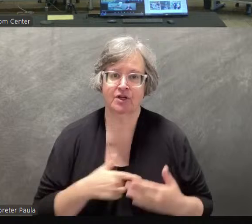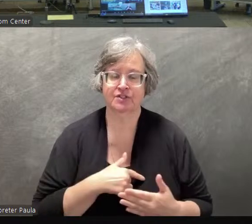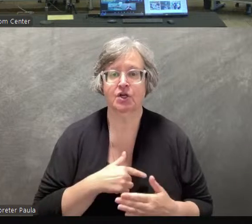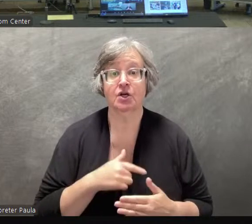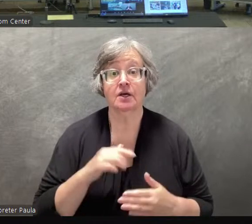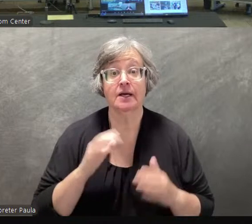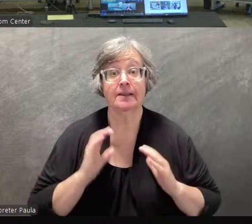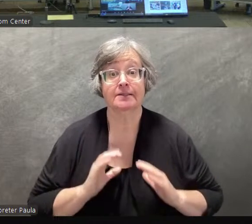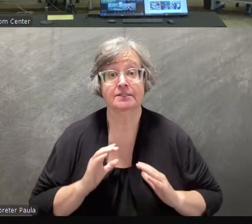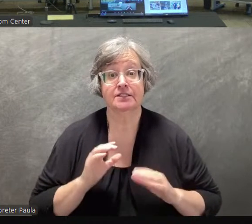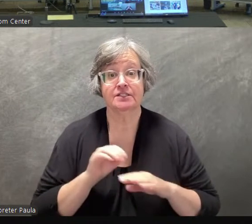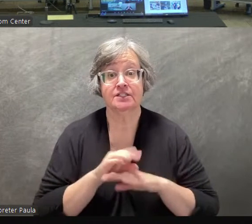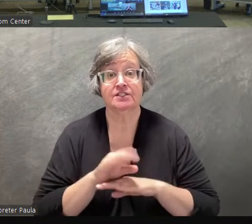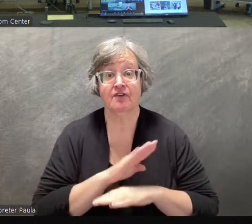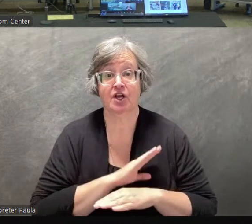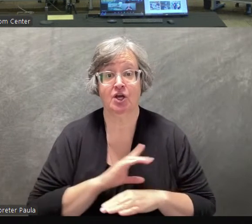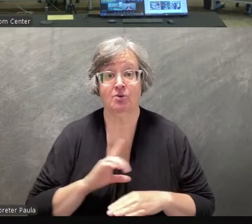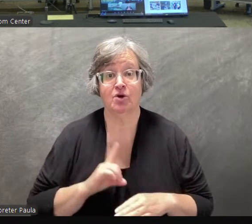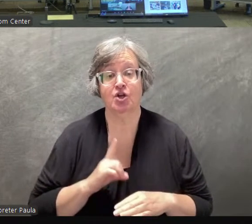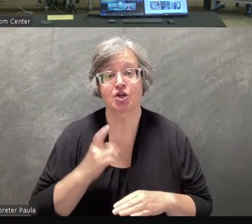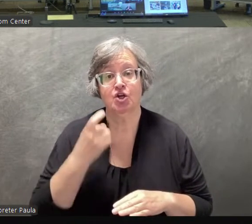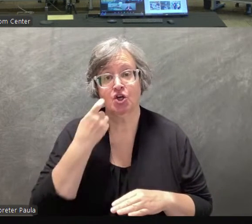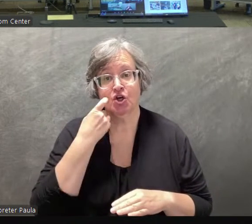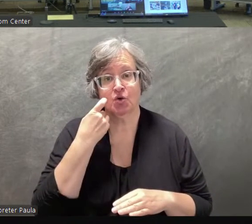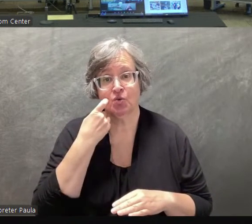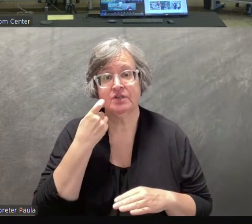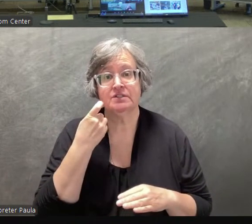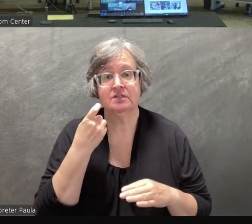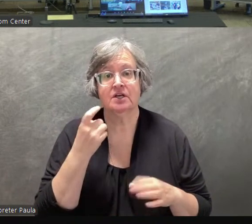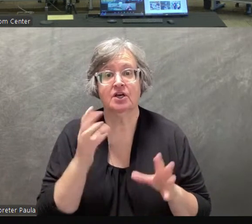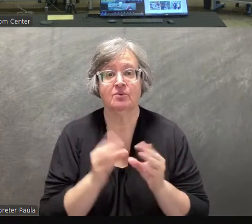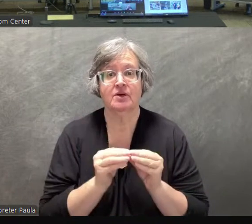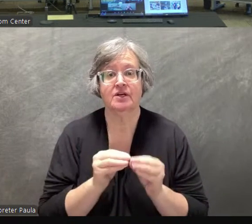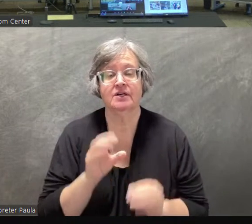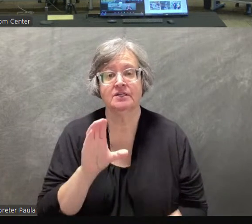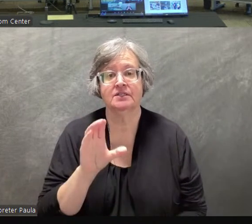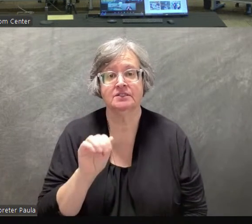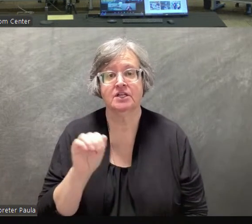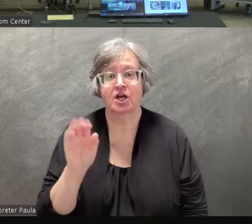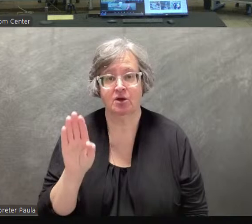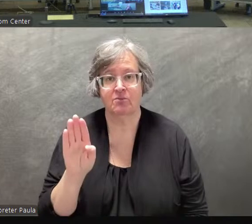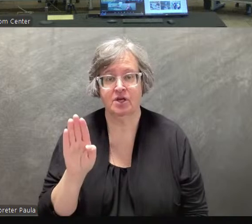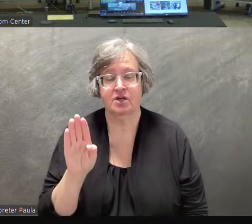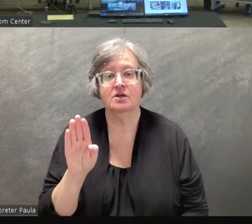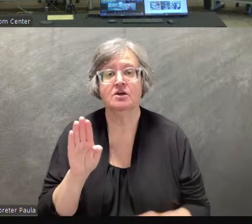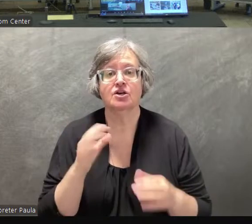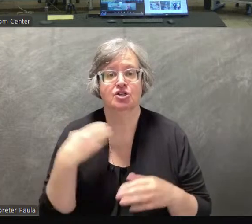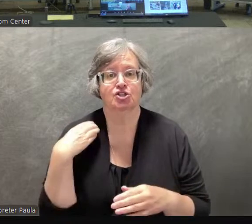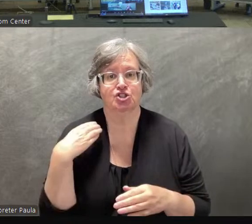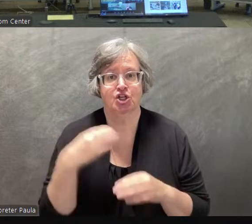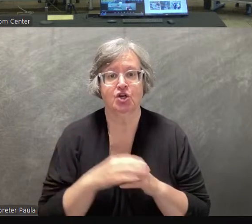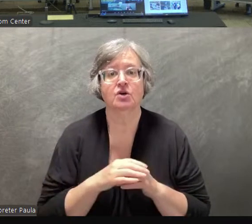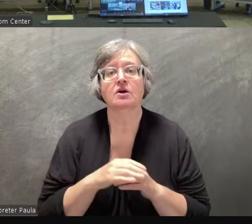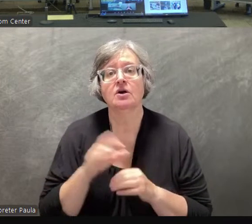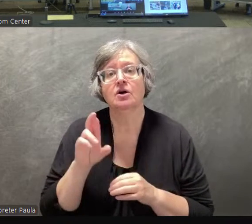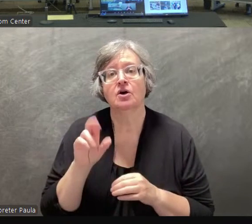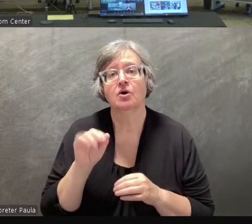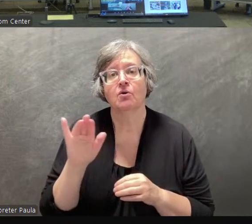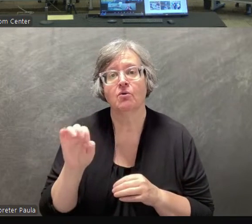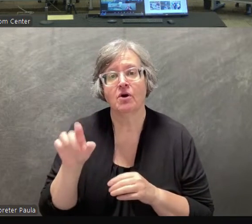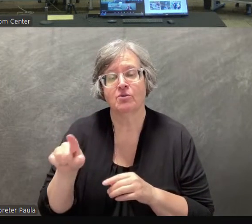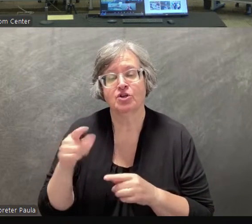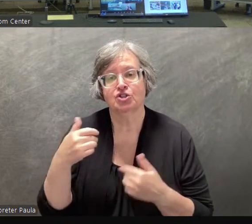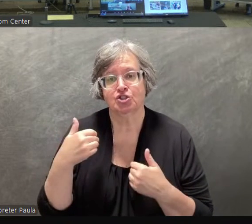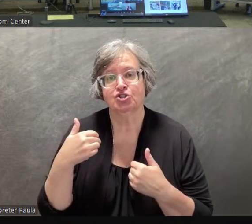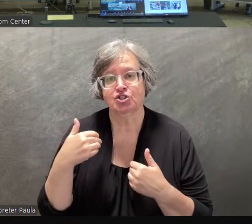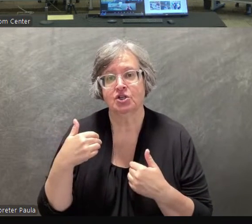met, and CAB Chair Raby started the meeting with a moment of silence to reflect on the recent events